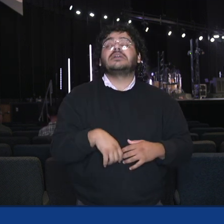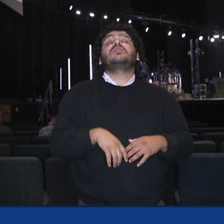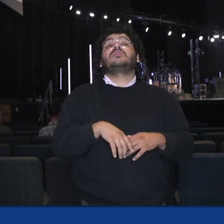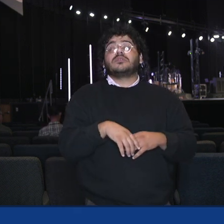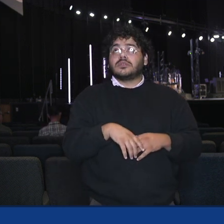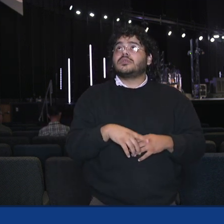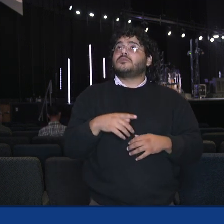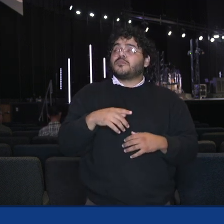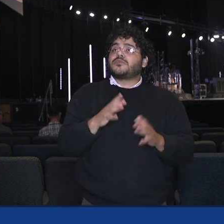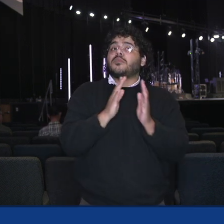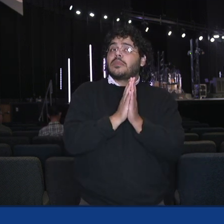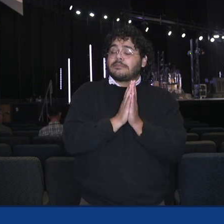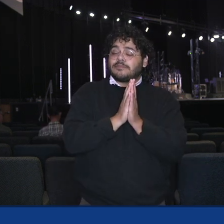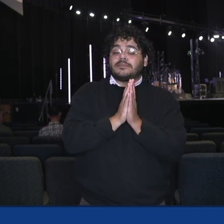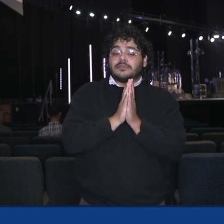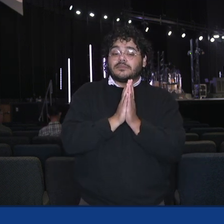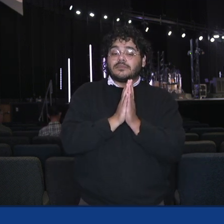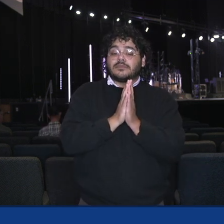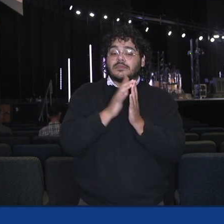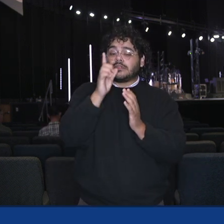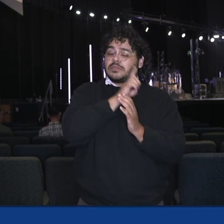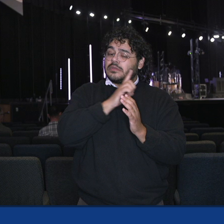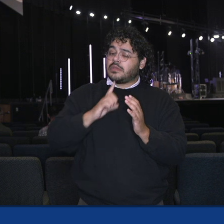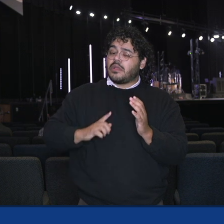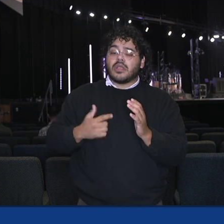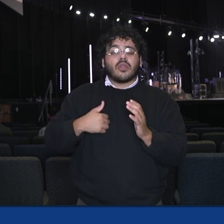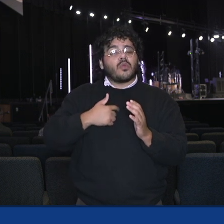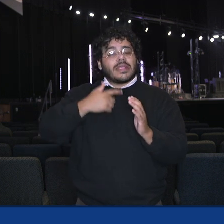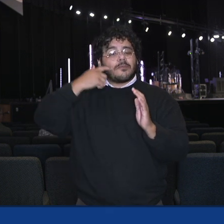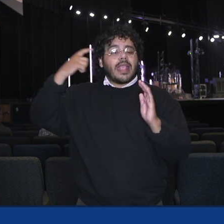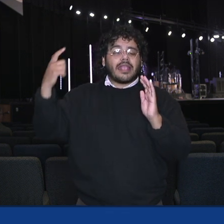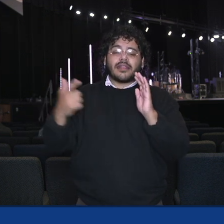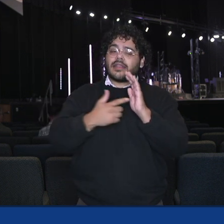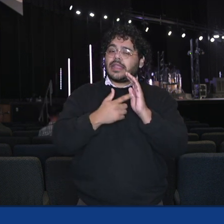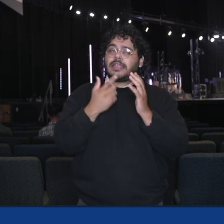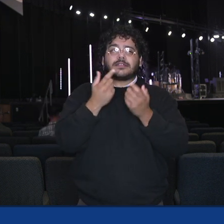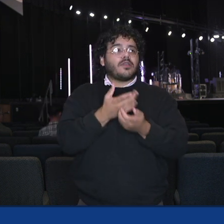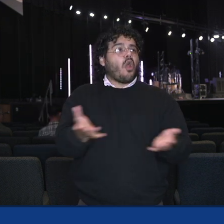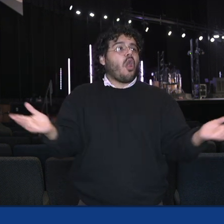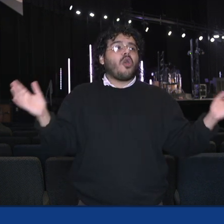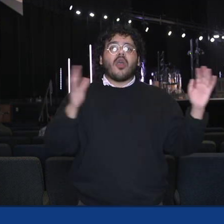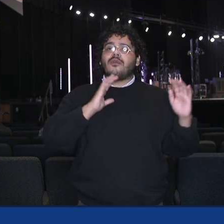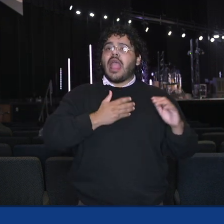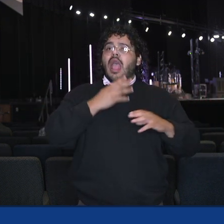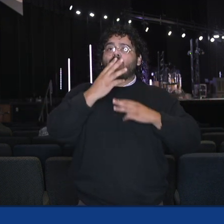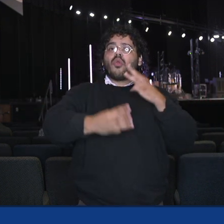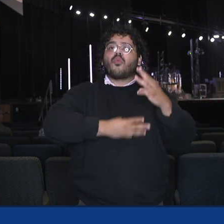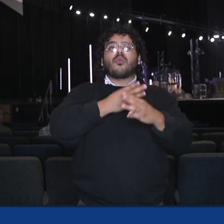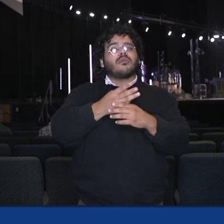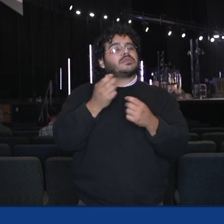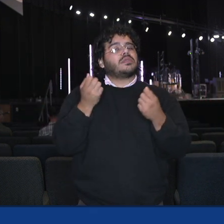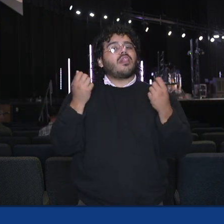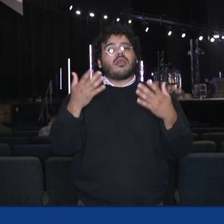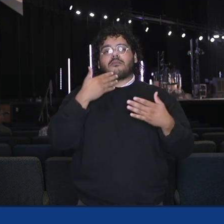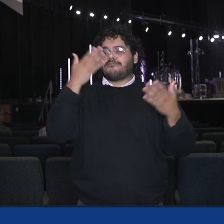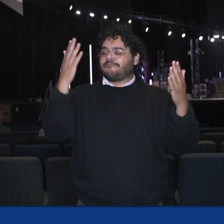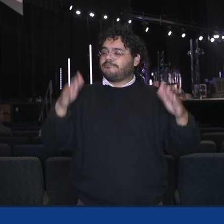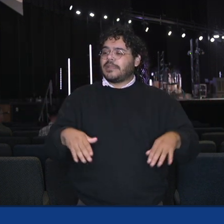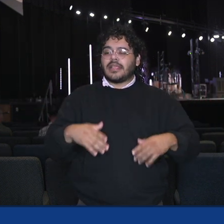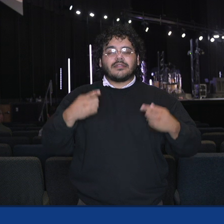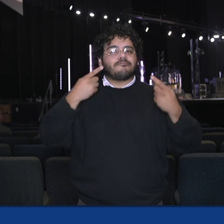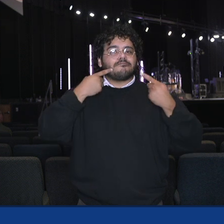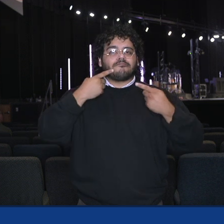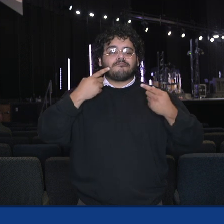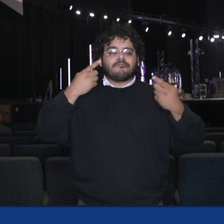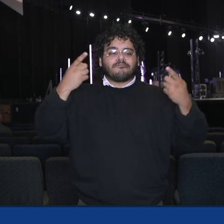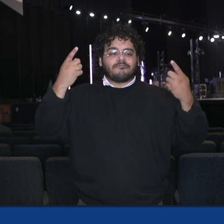Lord, we do recognize all over our world there is much bad news. And God,